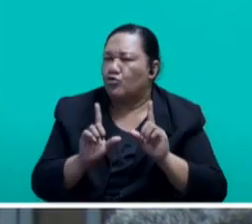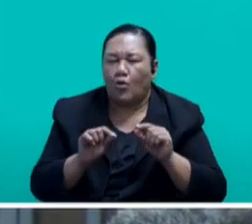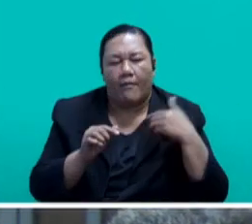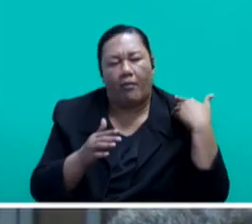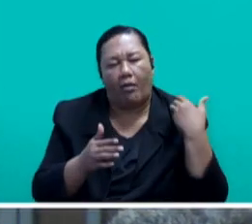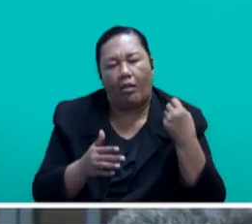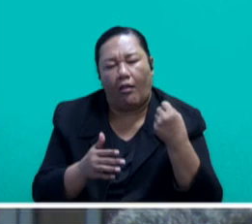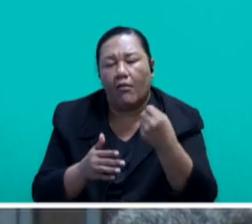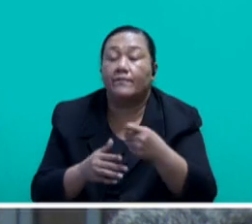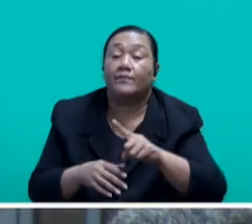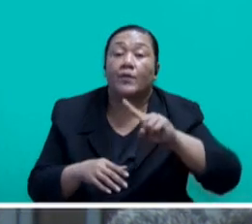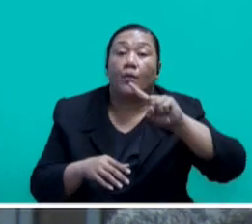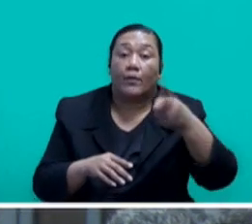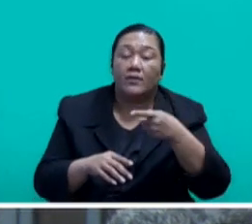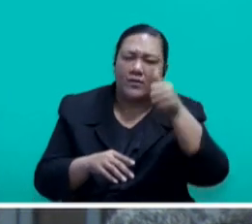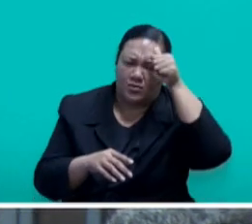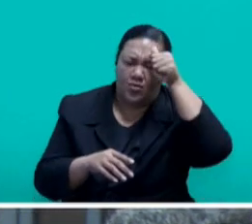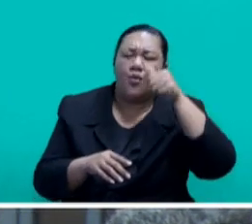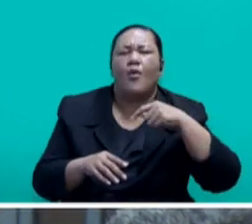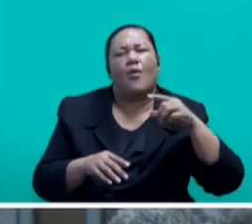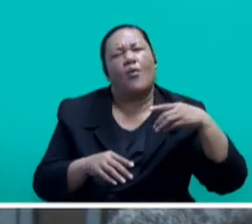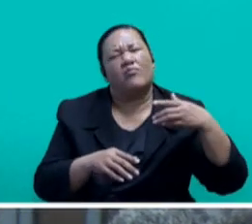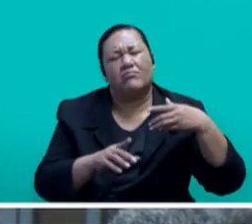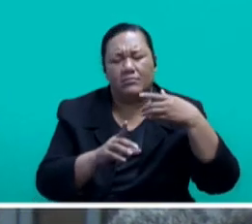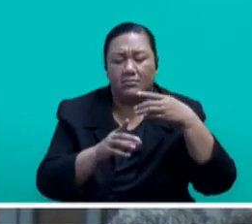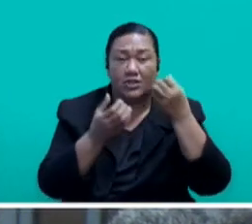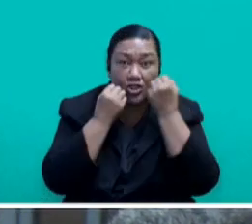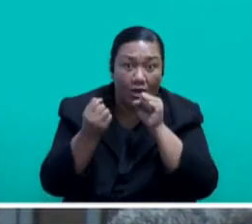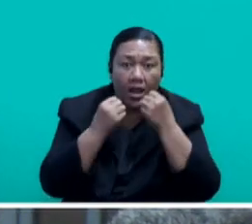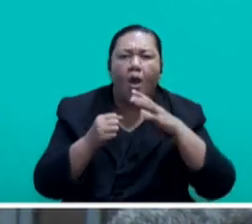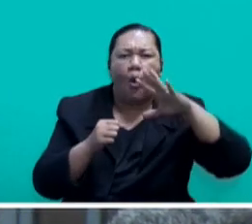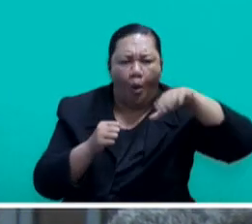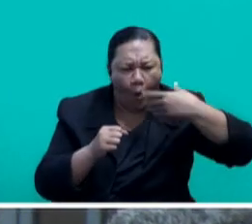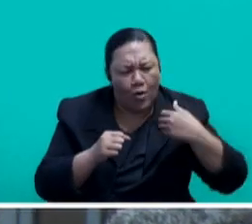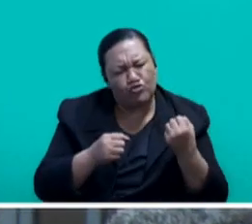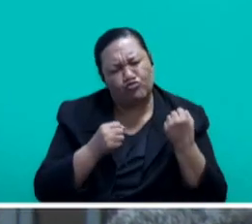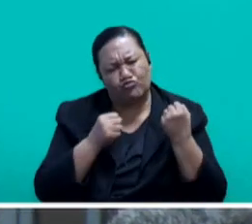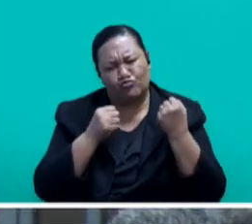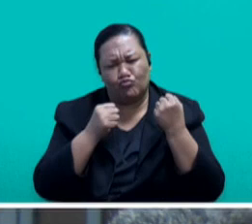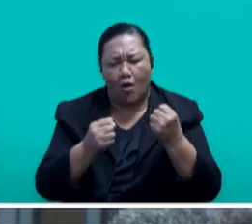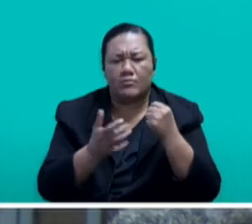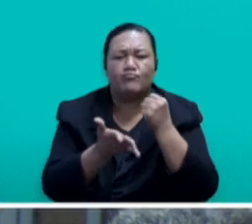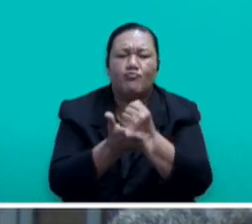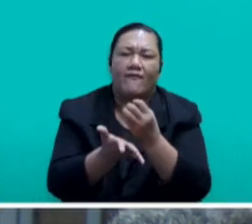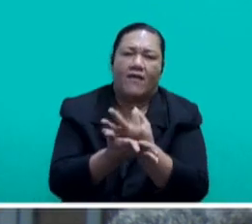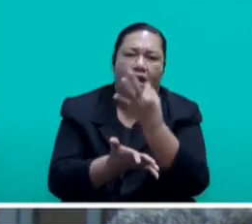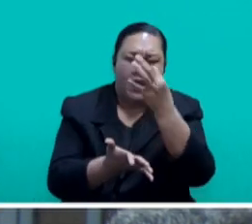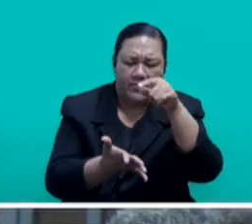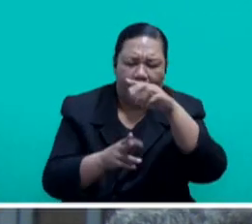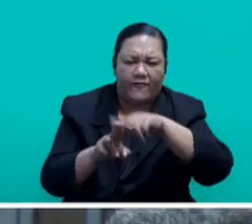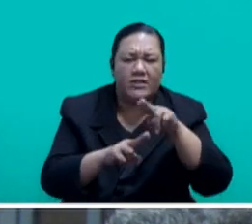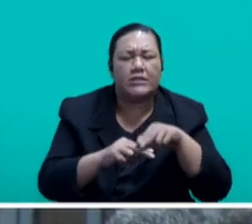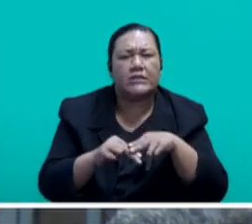backbone of this country many decades ago. A number of urban areas, Lautoka,